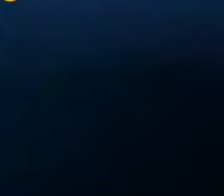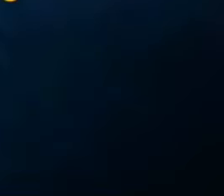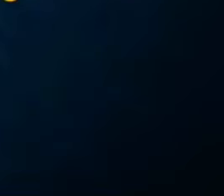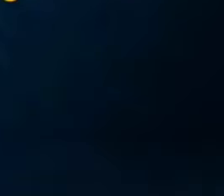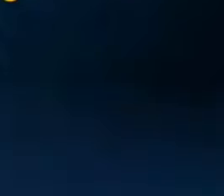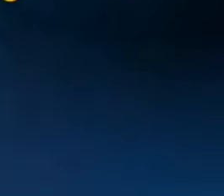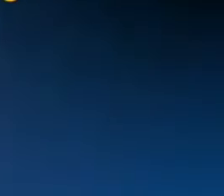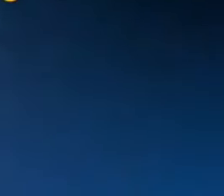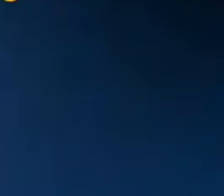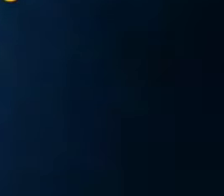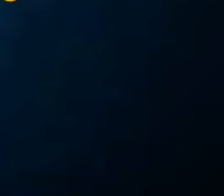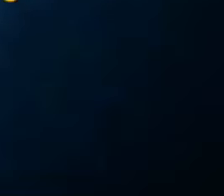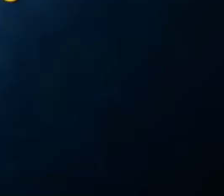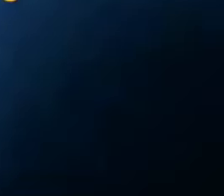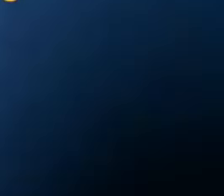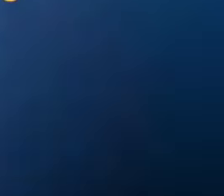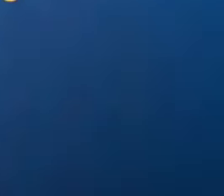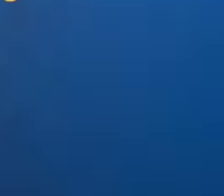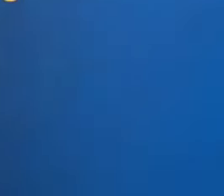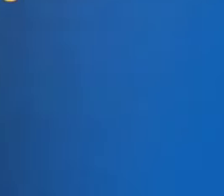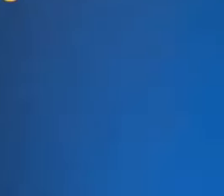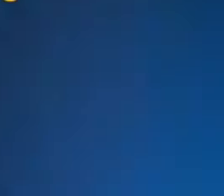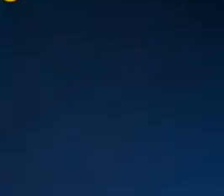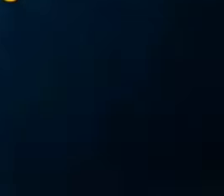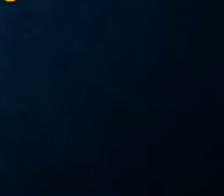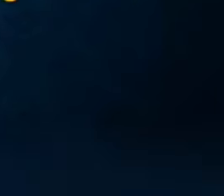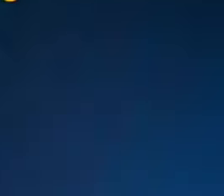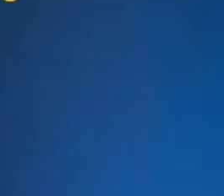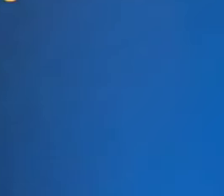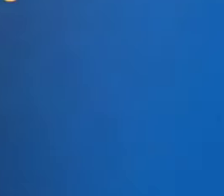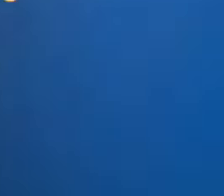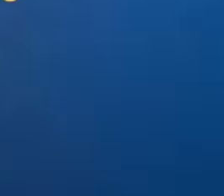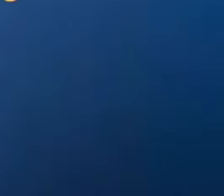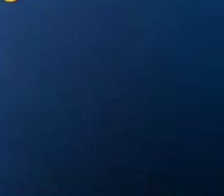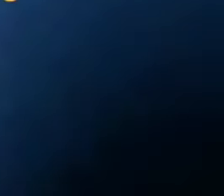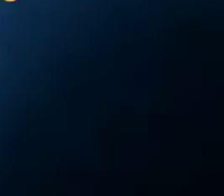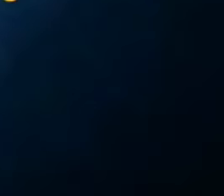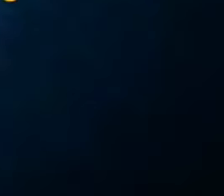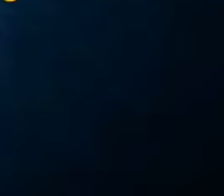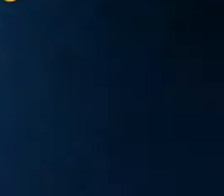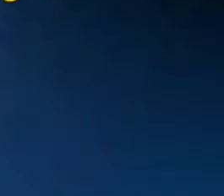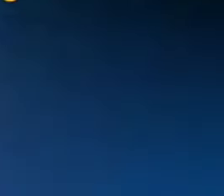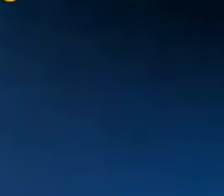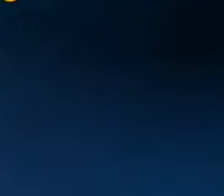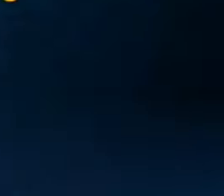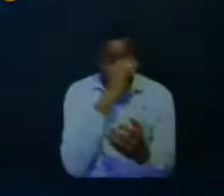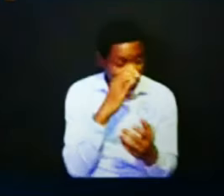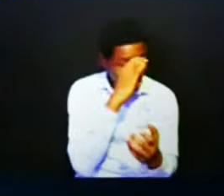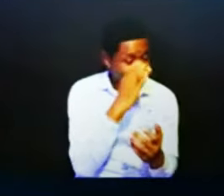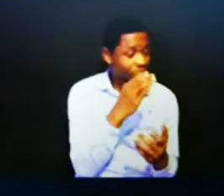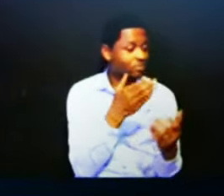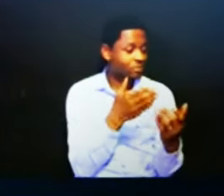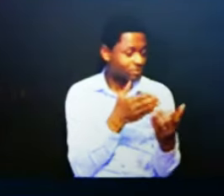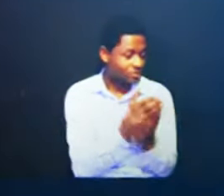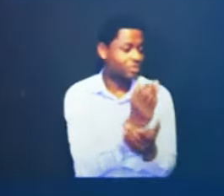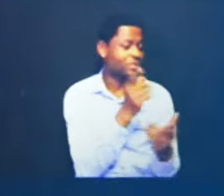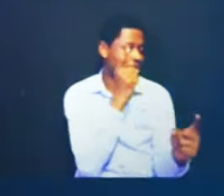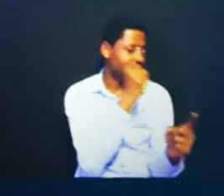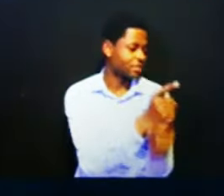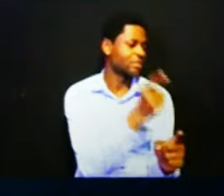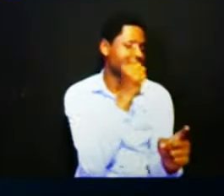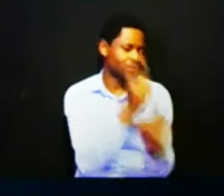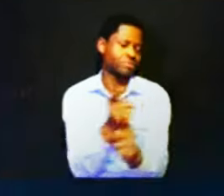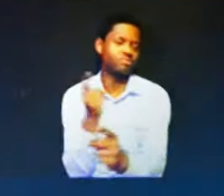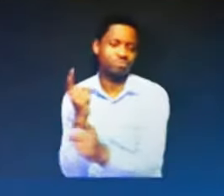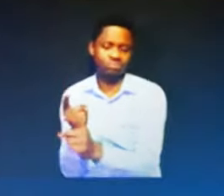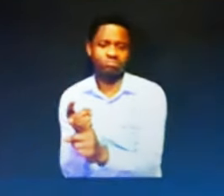We are always looking for justice. But the essence of